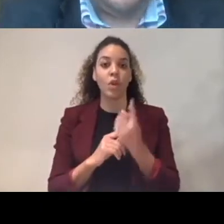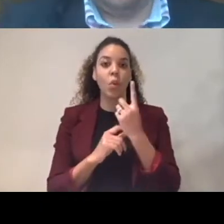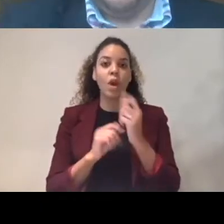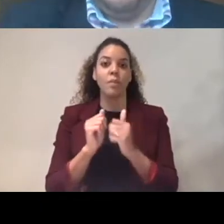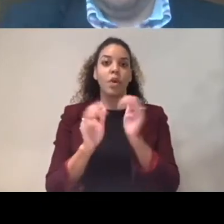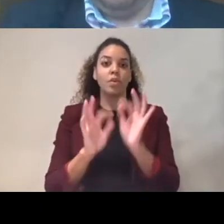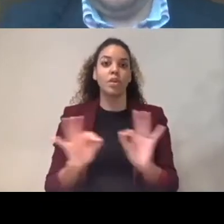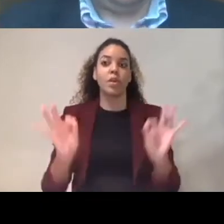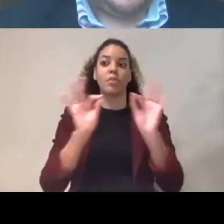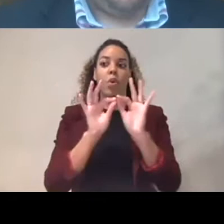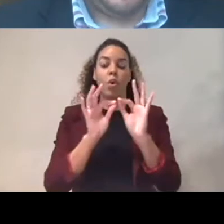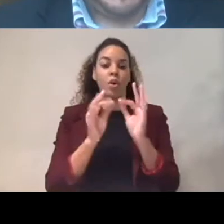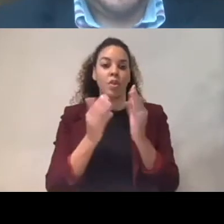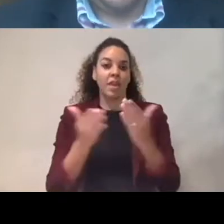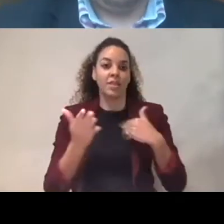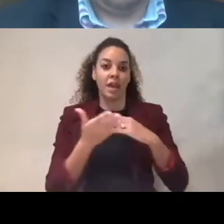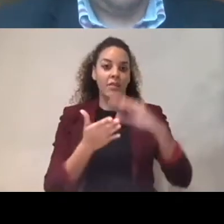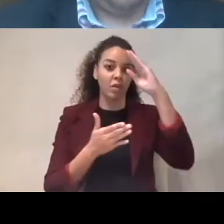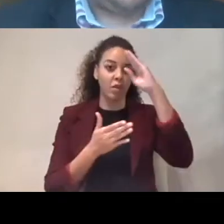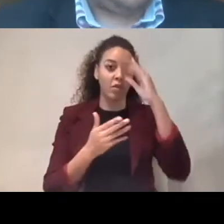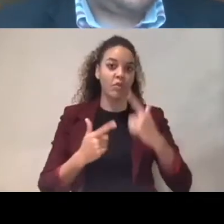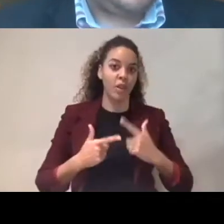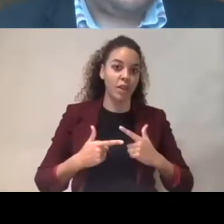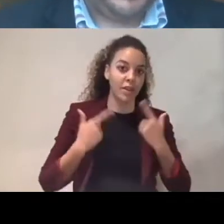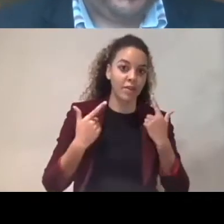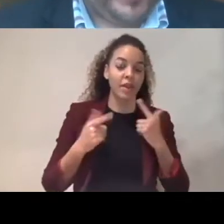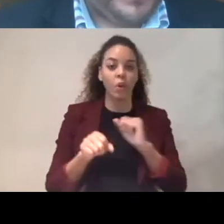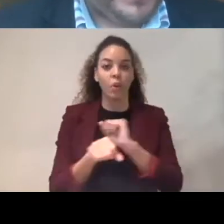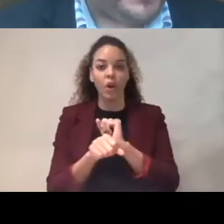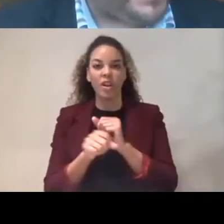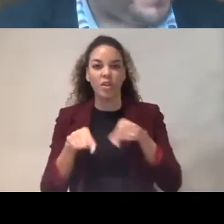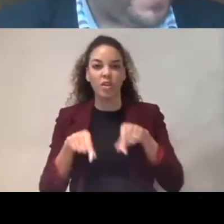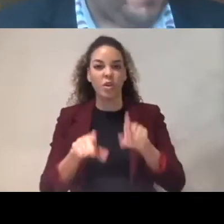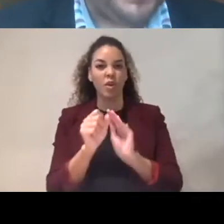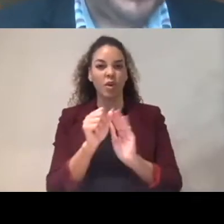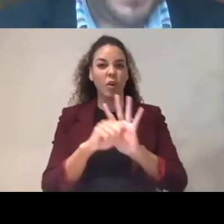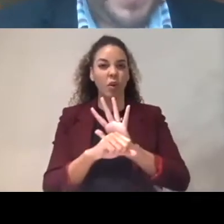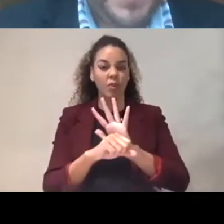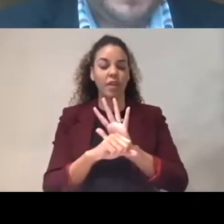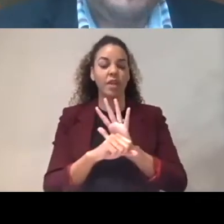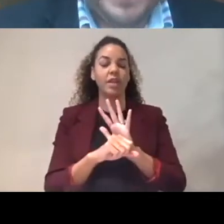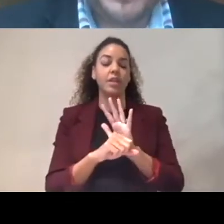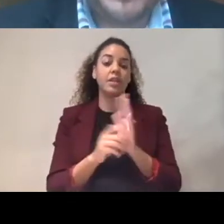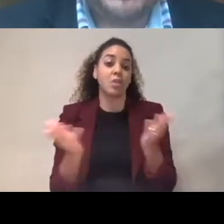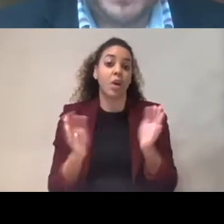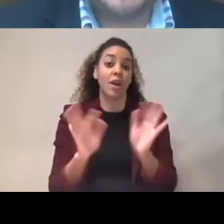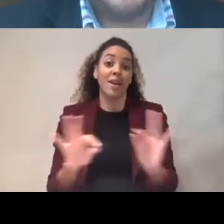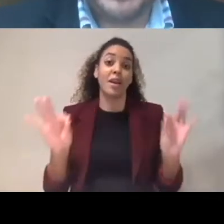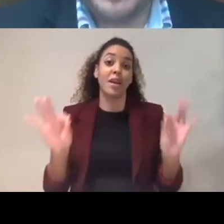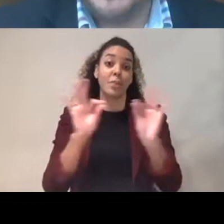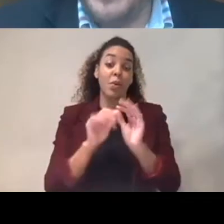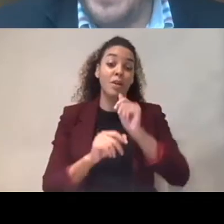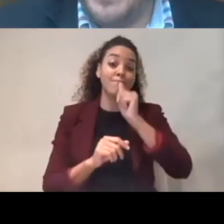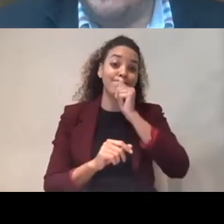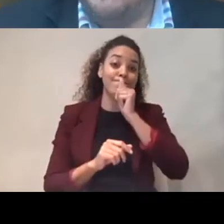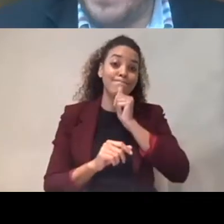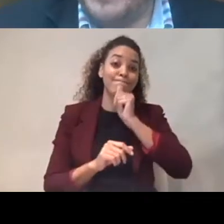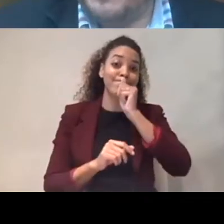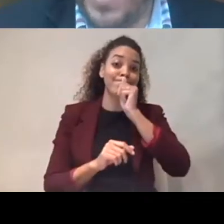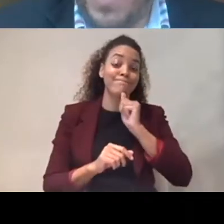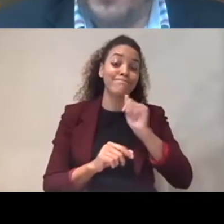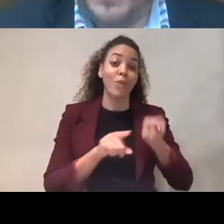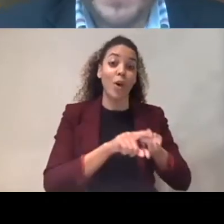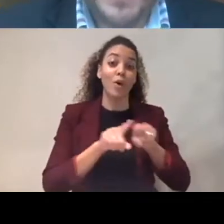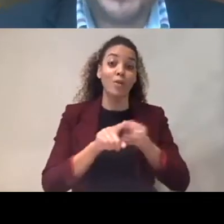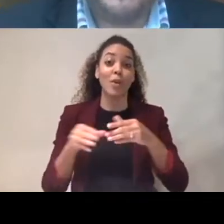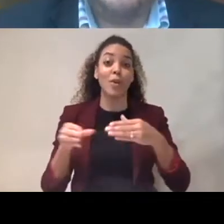learned from living and working in the era of COVID on disability employment issues is the importance of patience and flexibility. And I